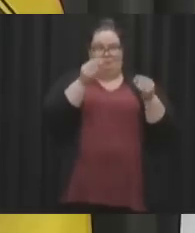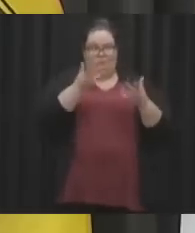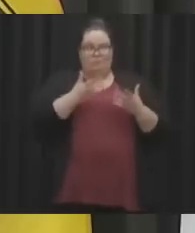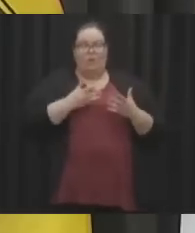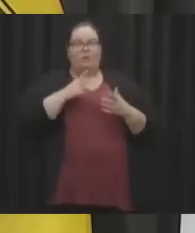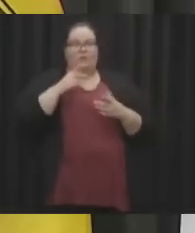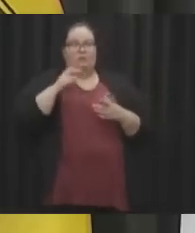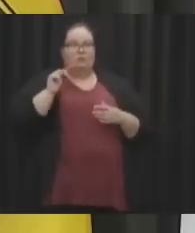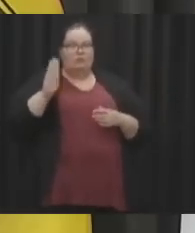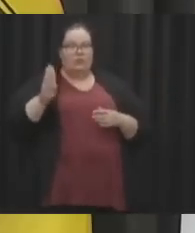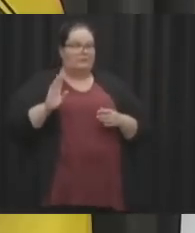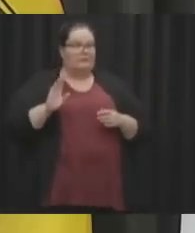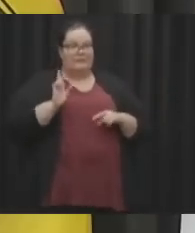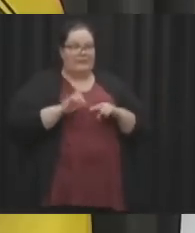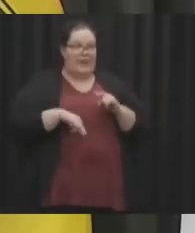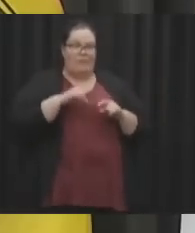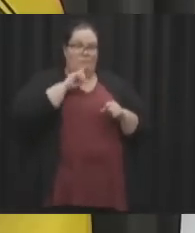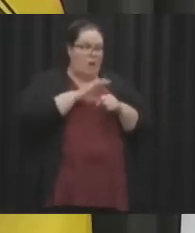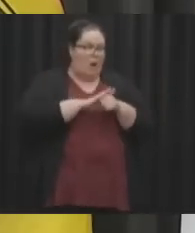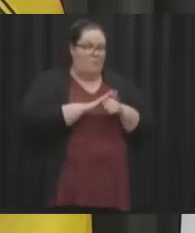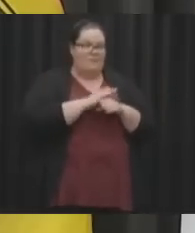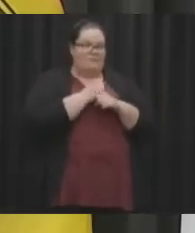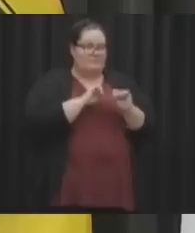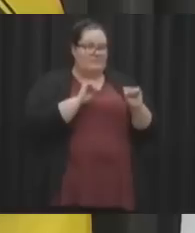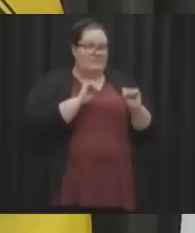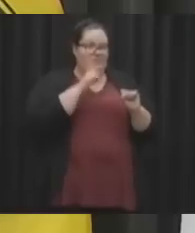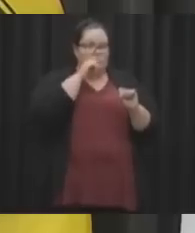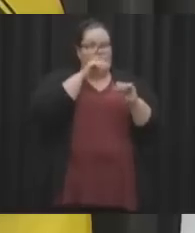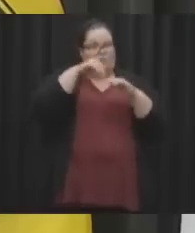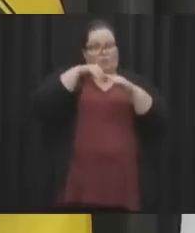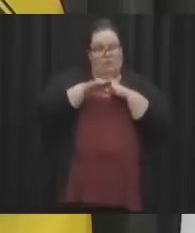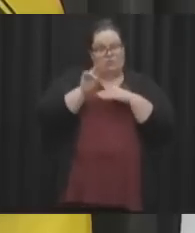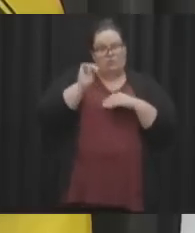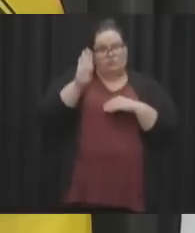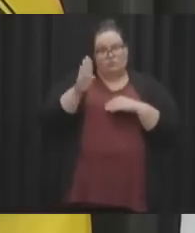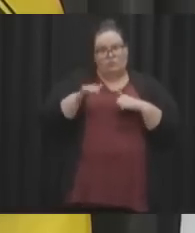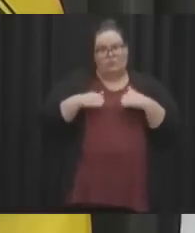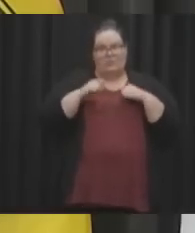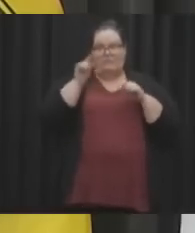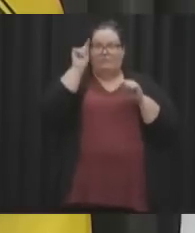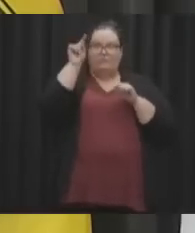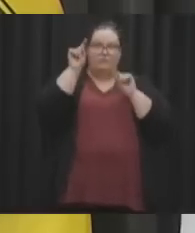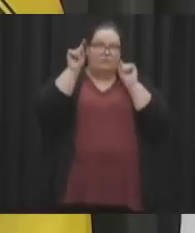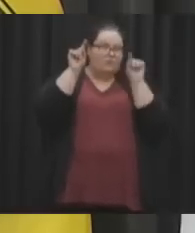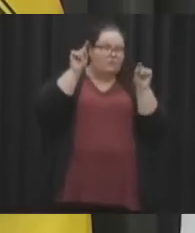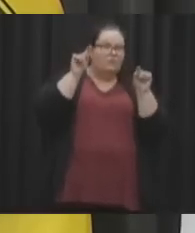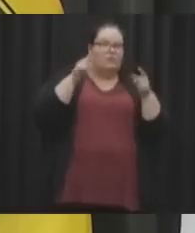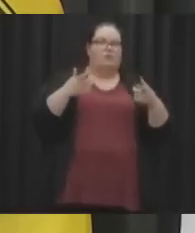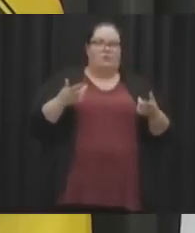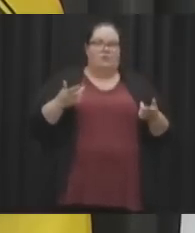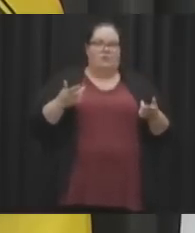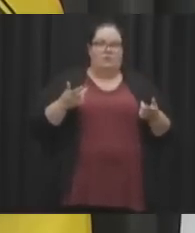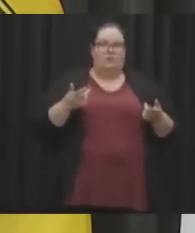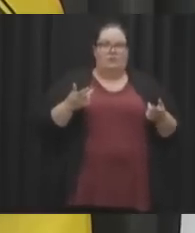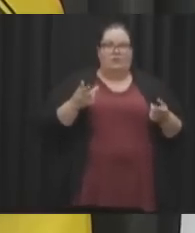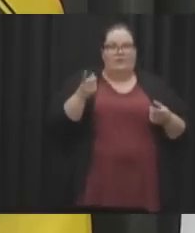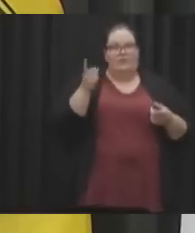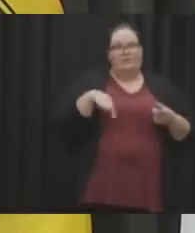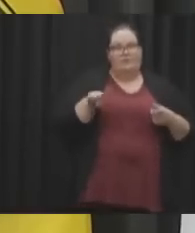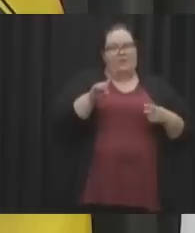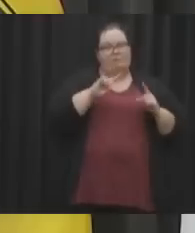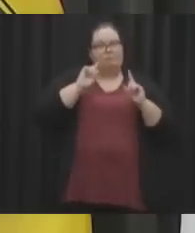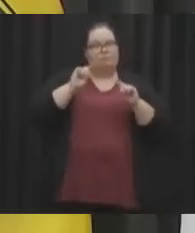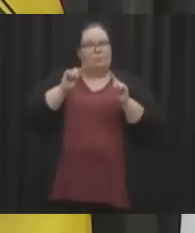well. With the other school and with any other schools in the orange zone, the goal is to keep schools open, for all the reasons that schools need to be